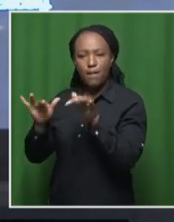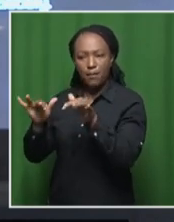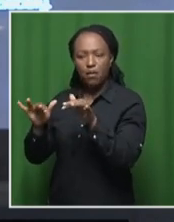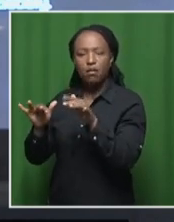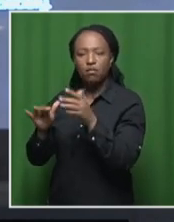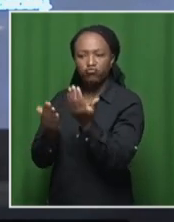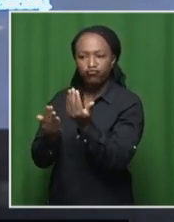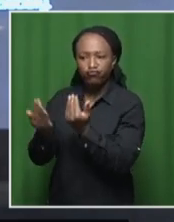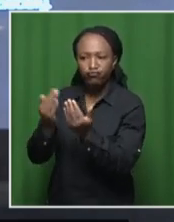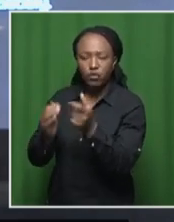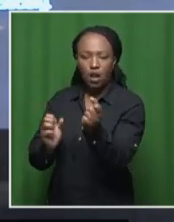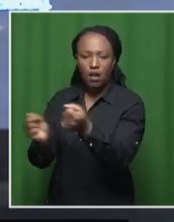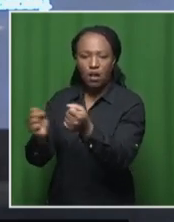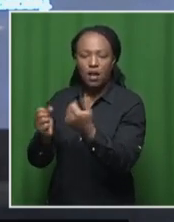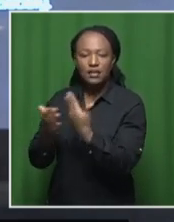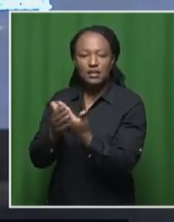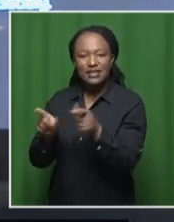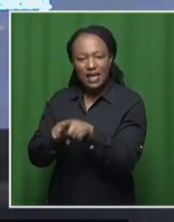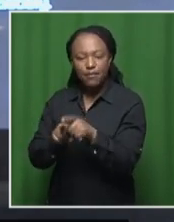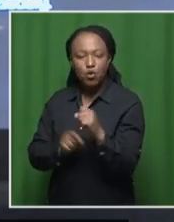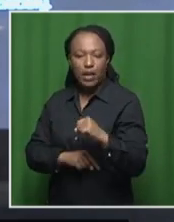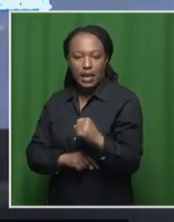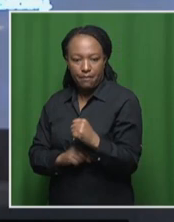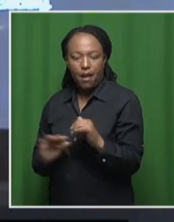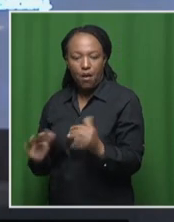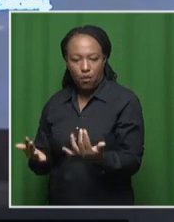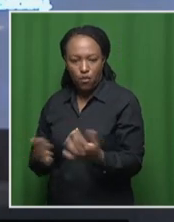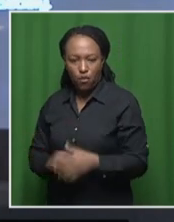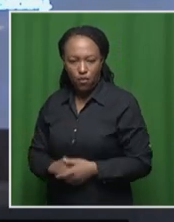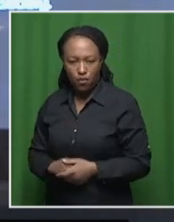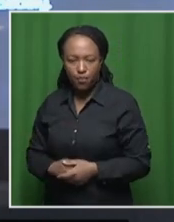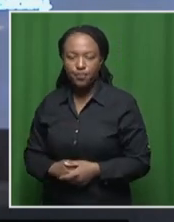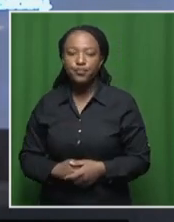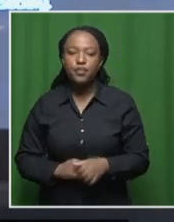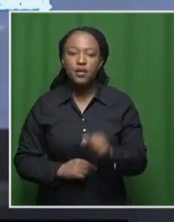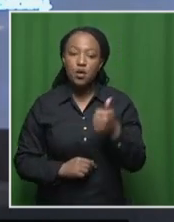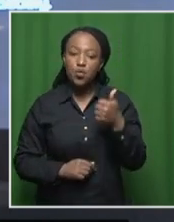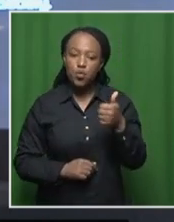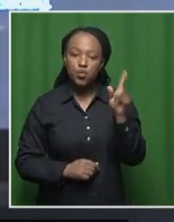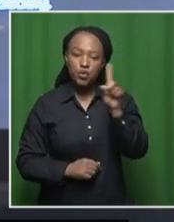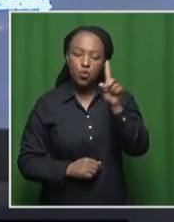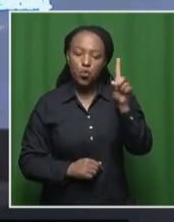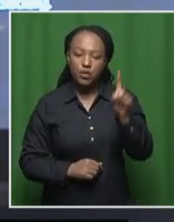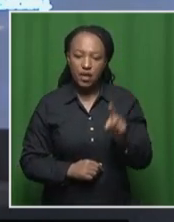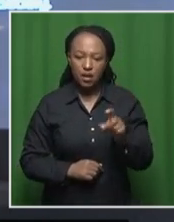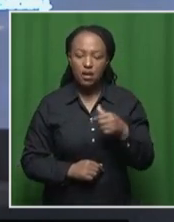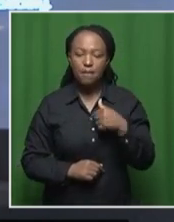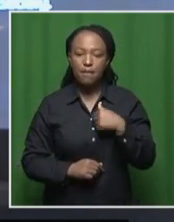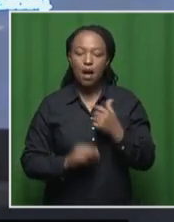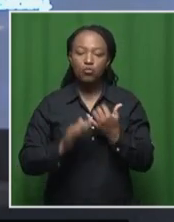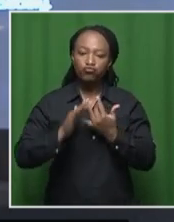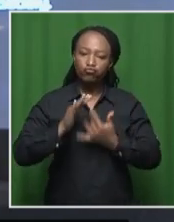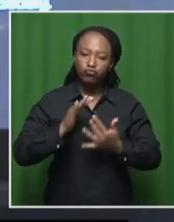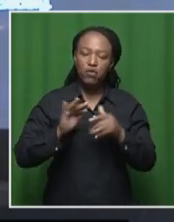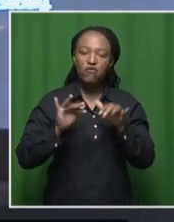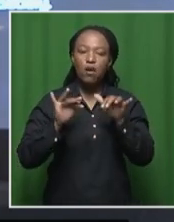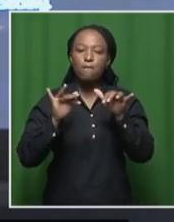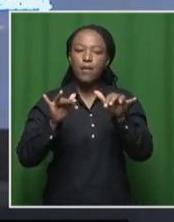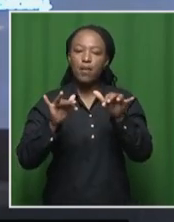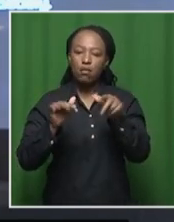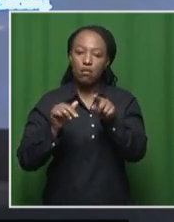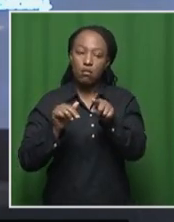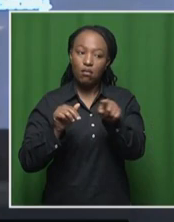the skills that you have? It's a good question. I mean, my passion is human capital development. And by extension,